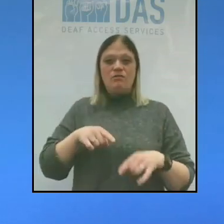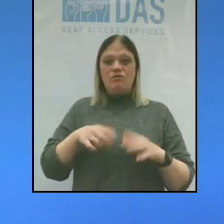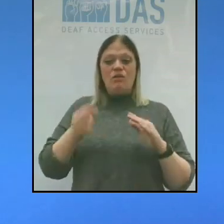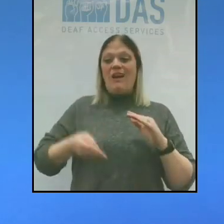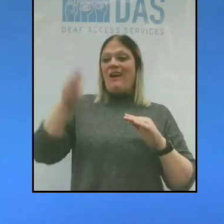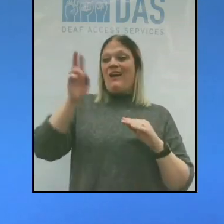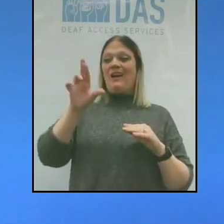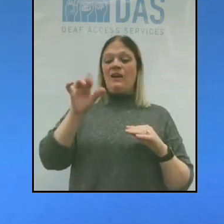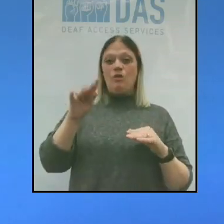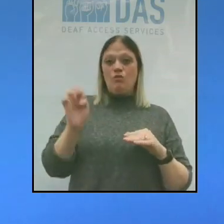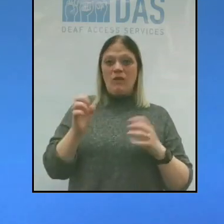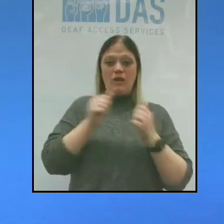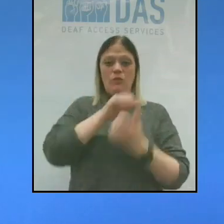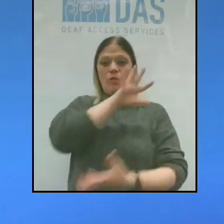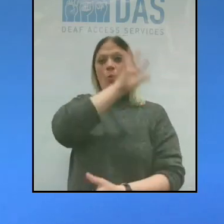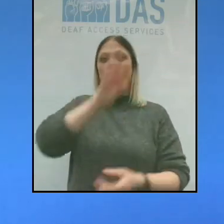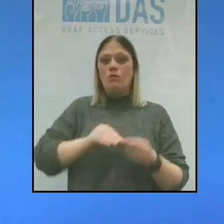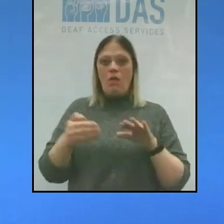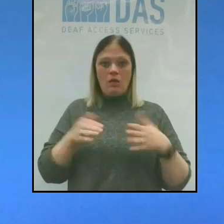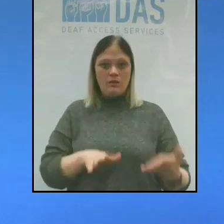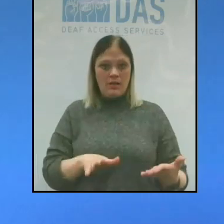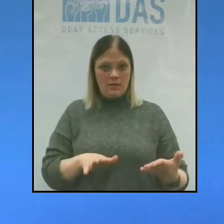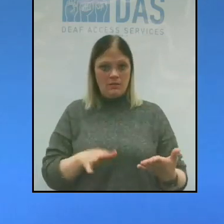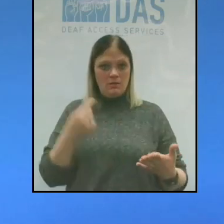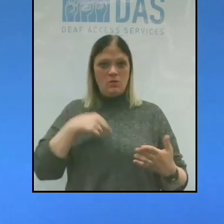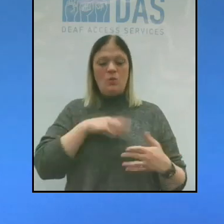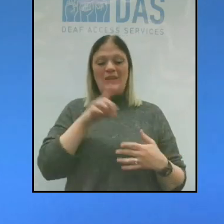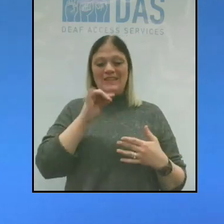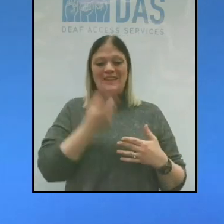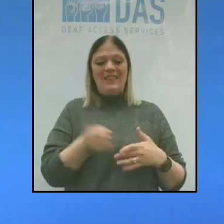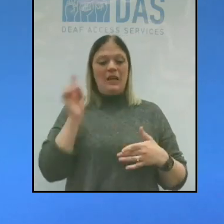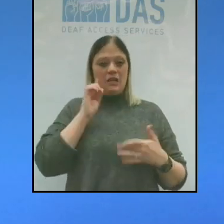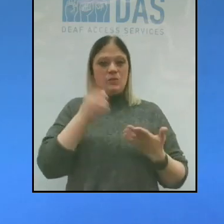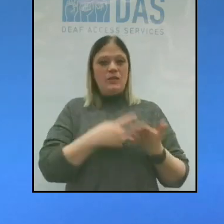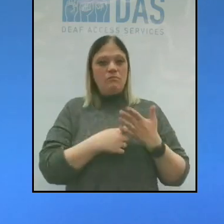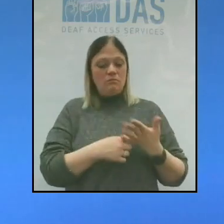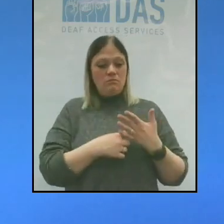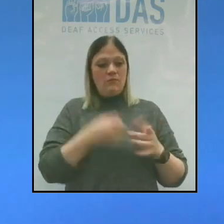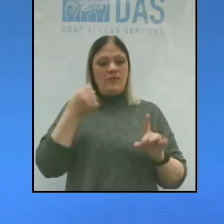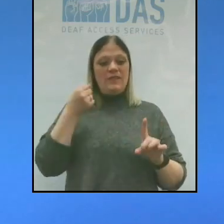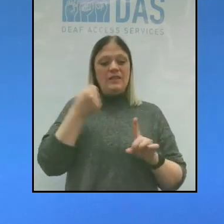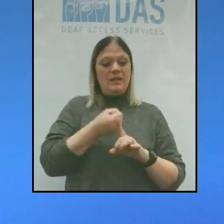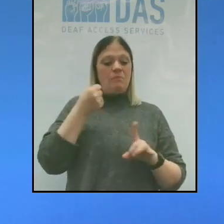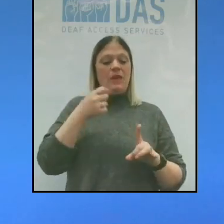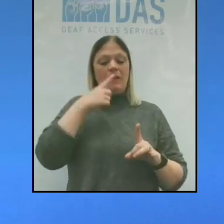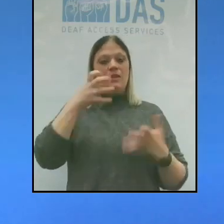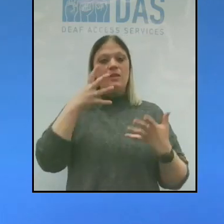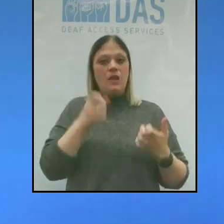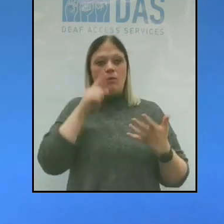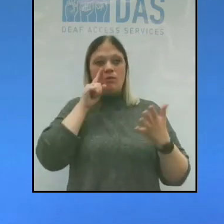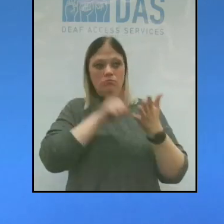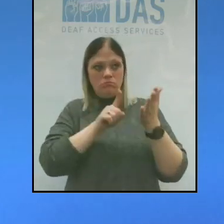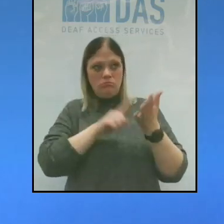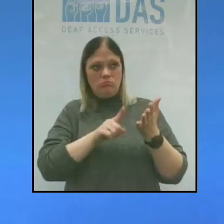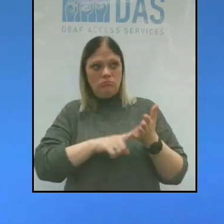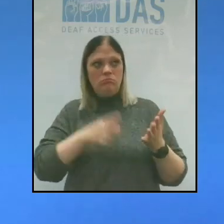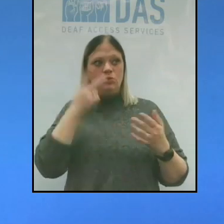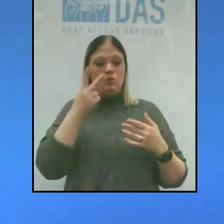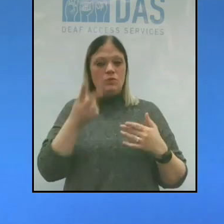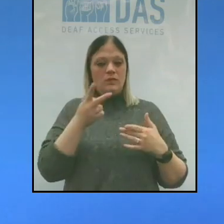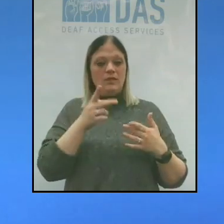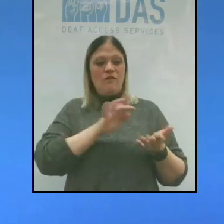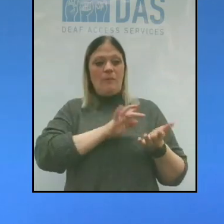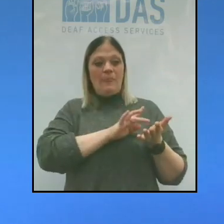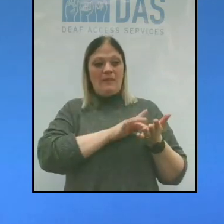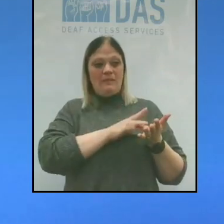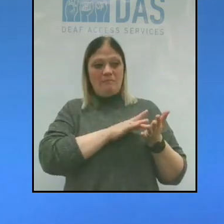with regards to overall deaths. We did last week talk about the impact because I wanted to look and see based on what our medical